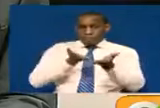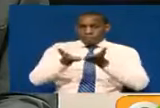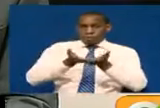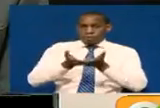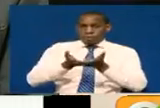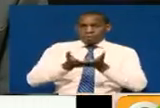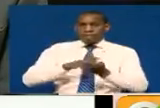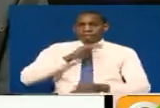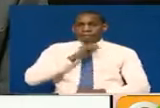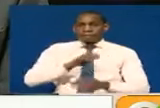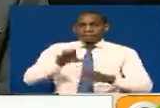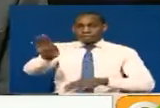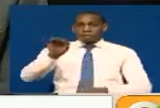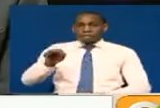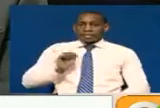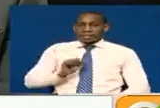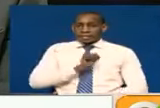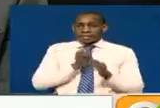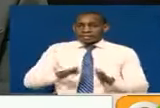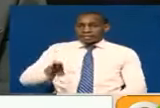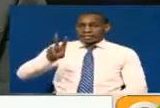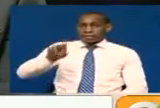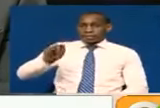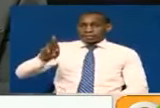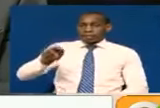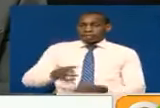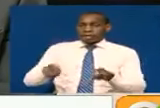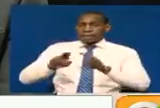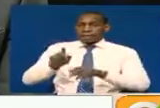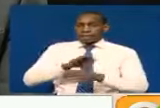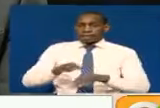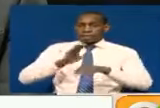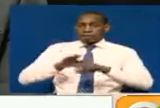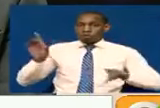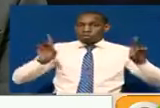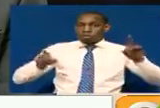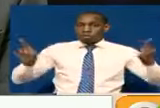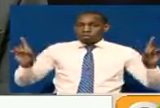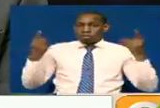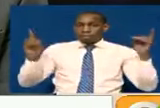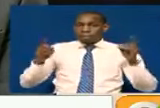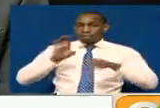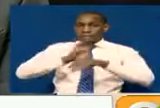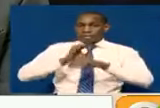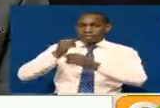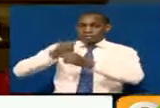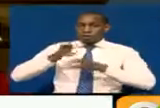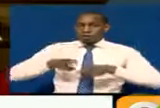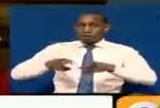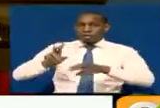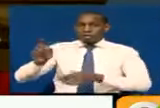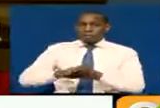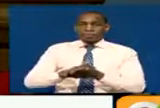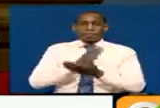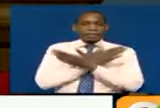Service for the late nominated Senator Victor Pregnei was held at the Good Shepherd Church along Gong Road in Nairobi. Family and